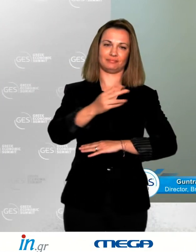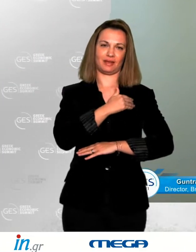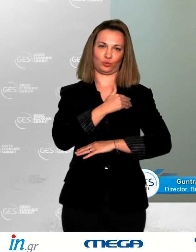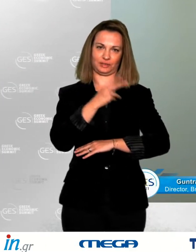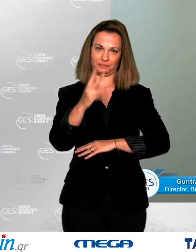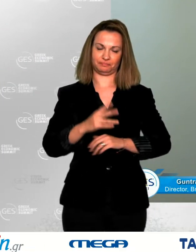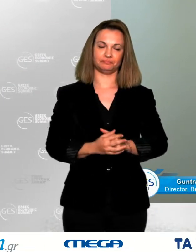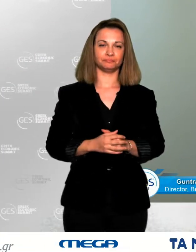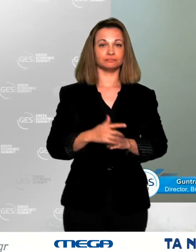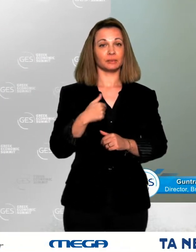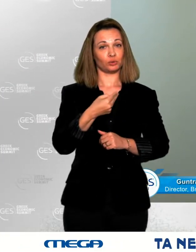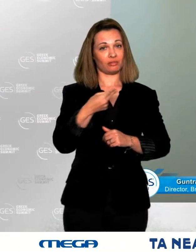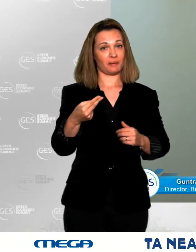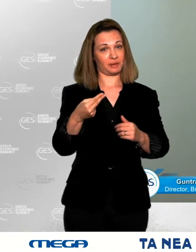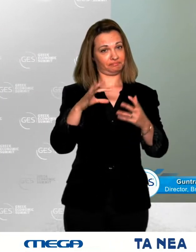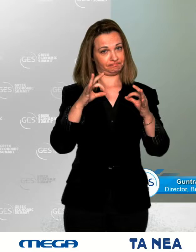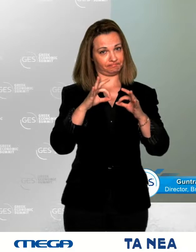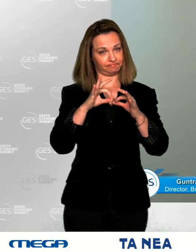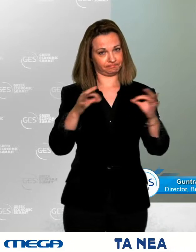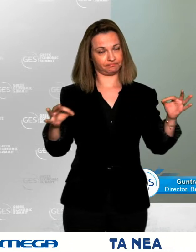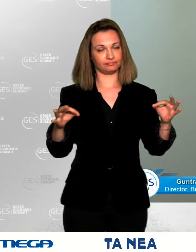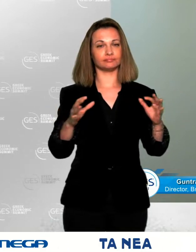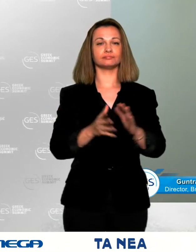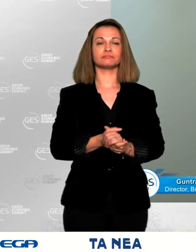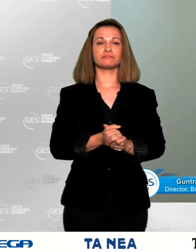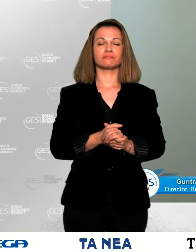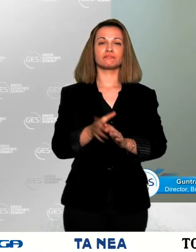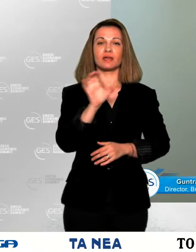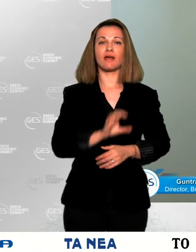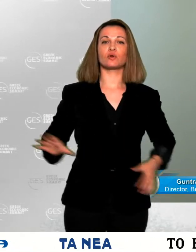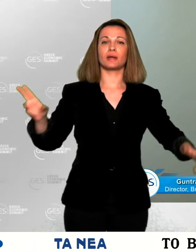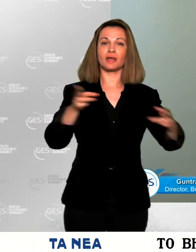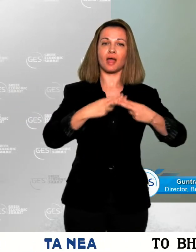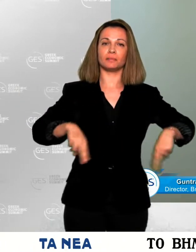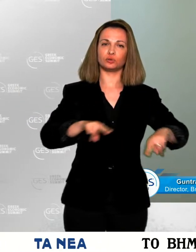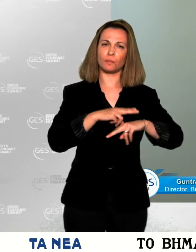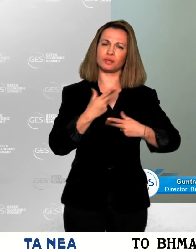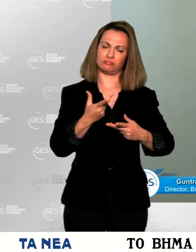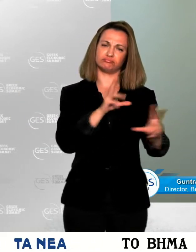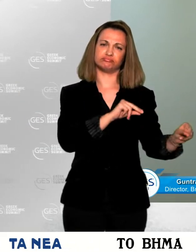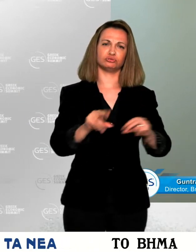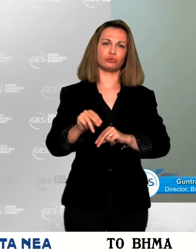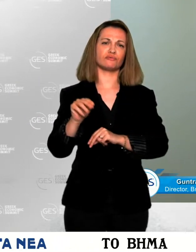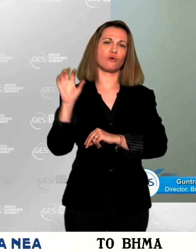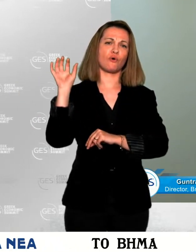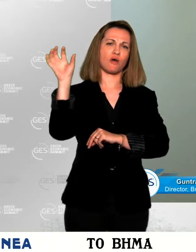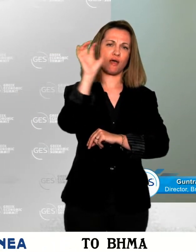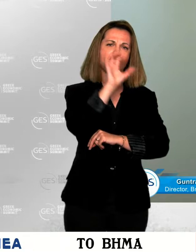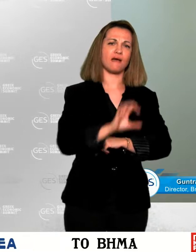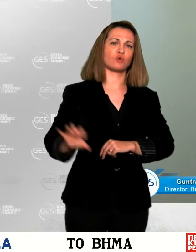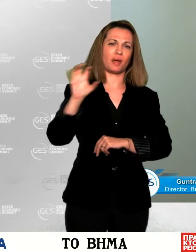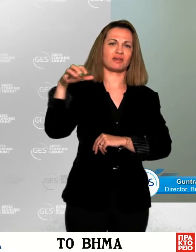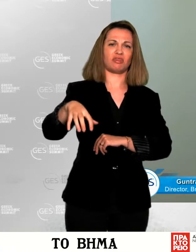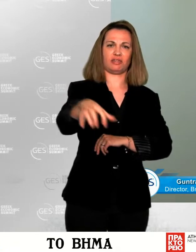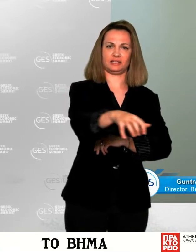following. The European Commission, the European institutions estimate that annual investments in